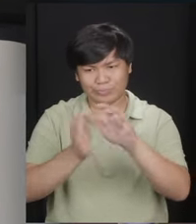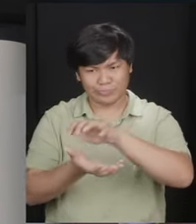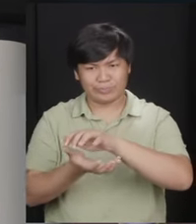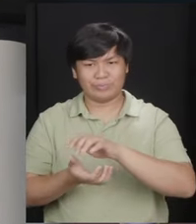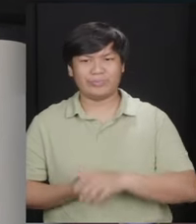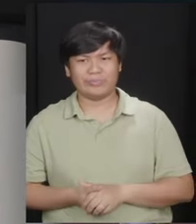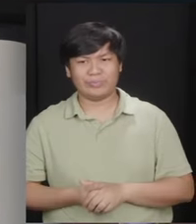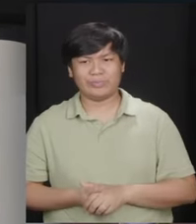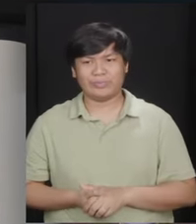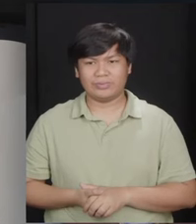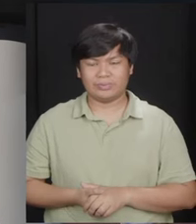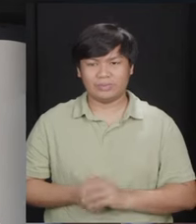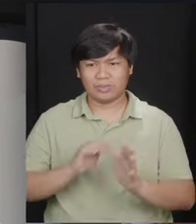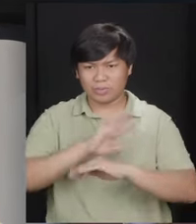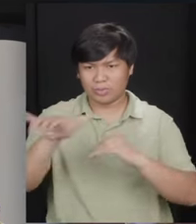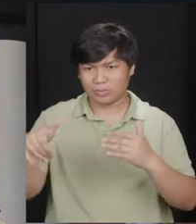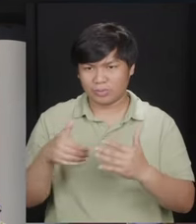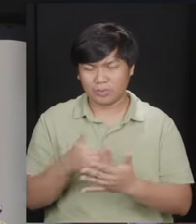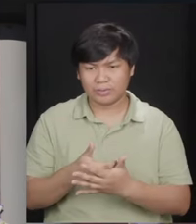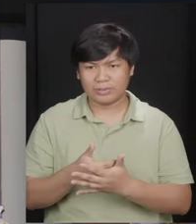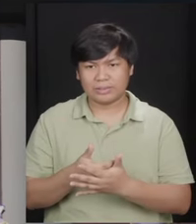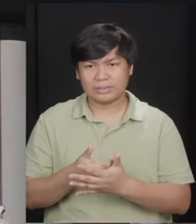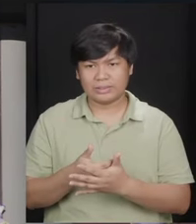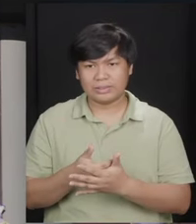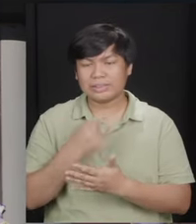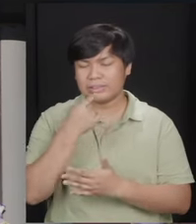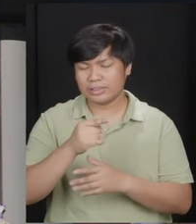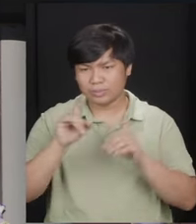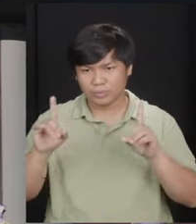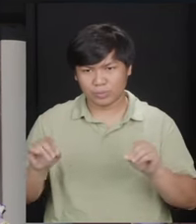are. All this is saying for us to do.